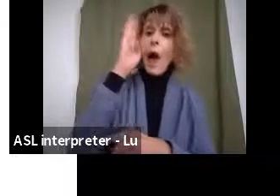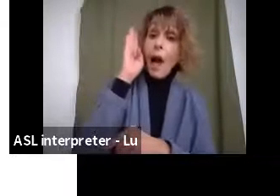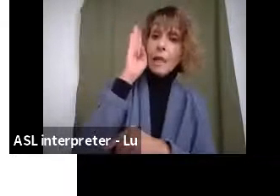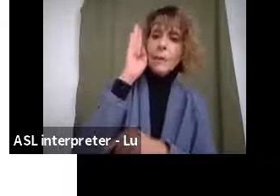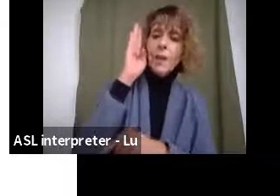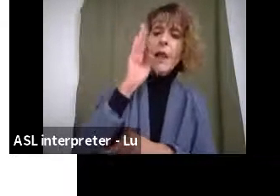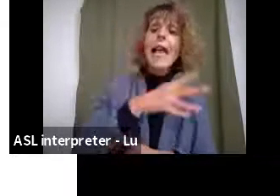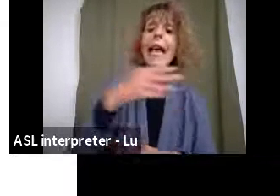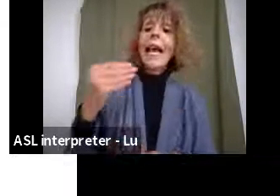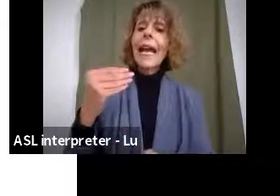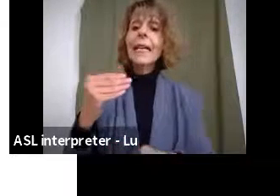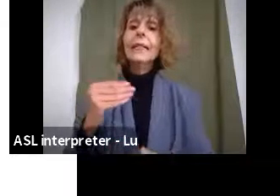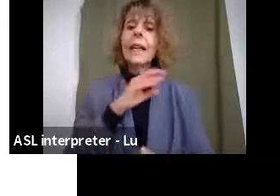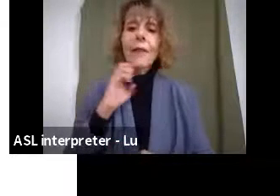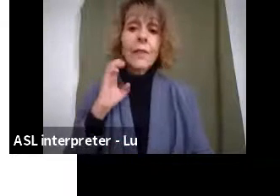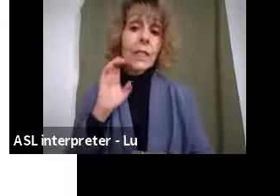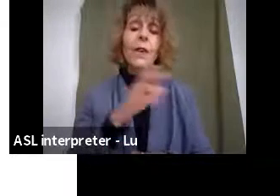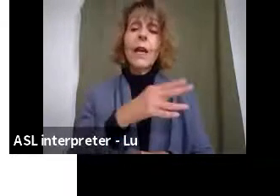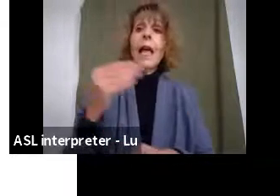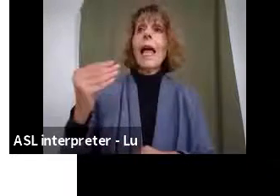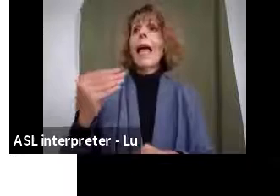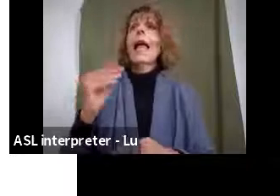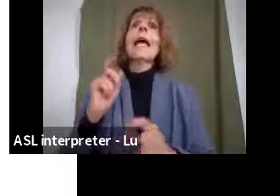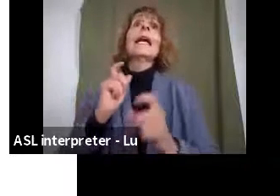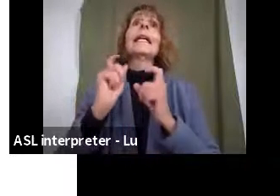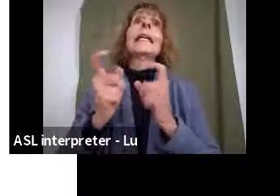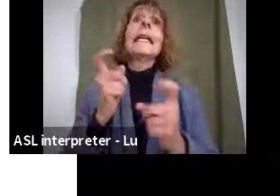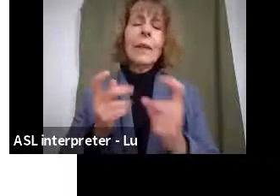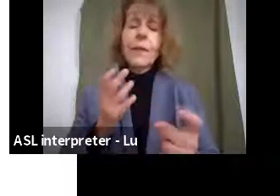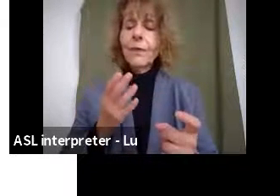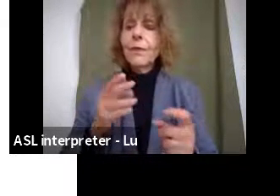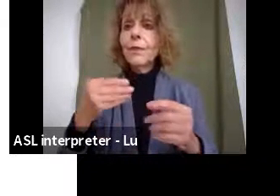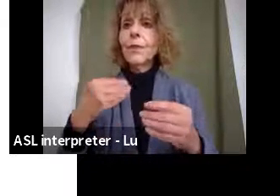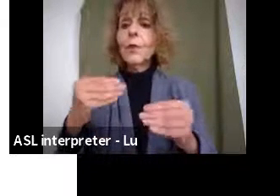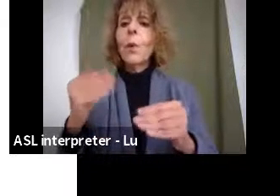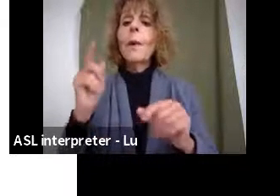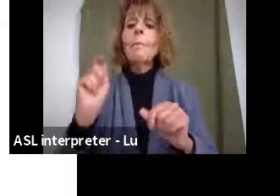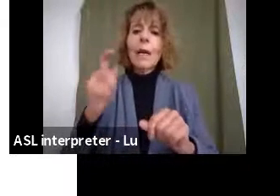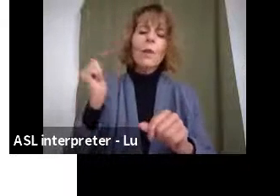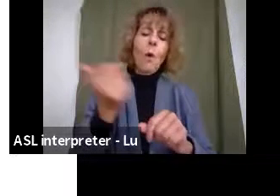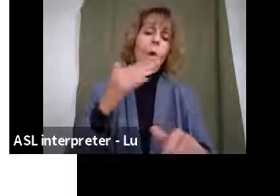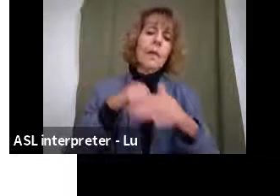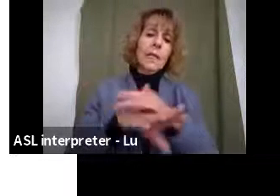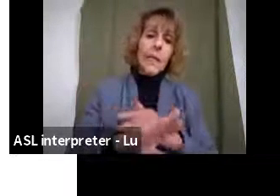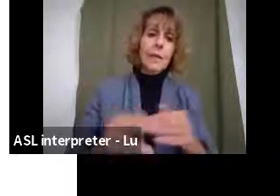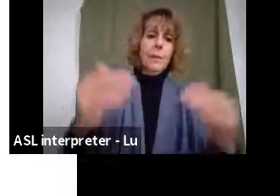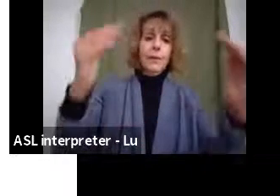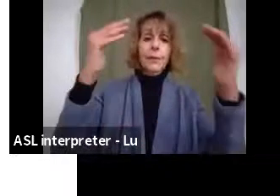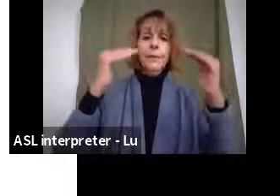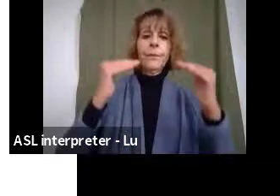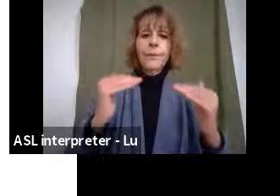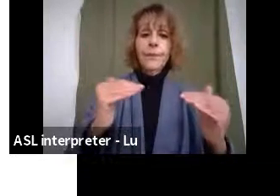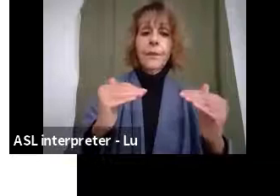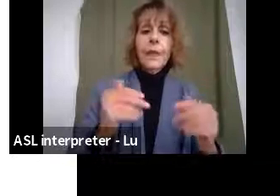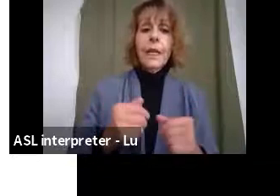telecommunications or the relay service, allowed people who are deaf or hard of hearing or people with speech